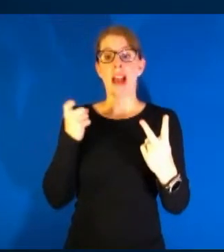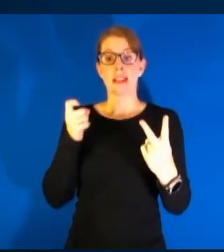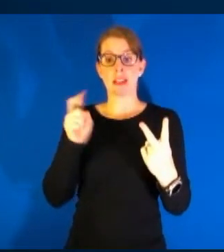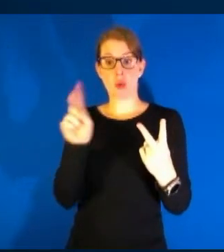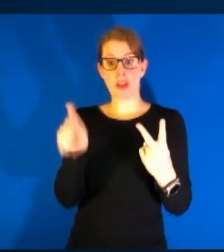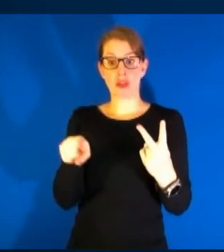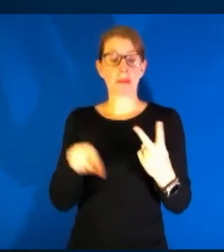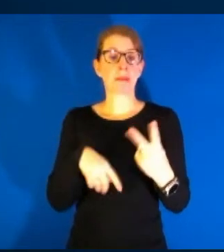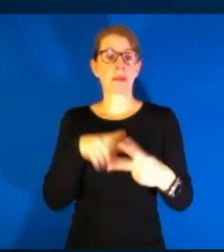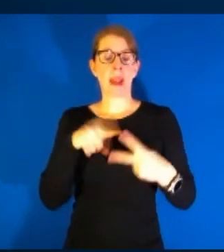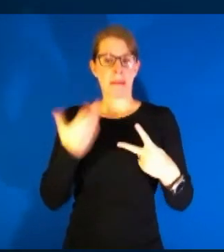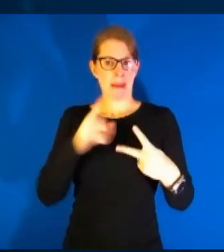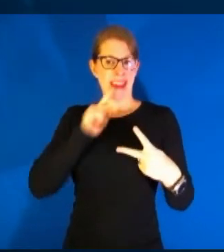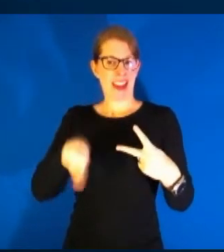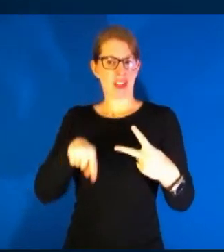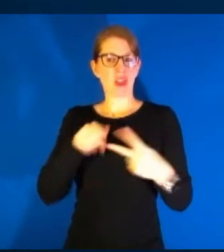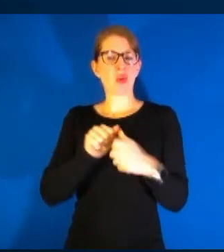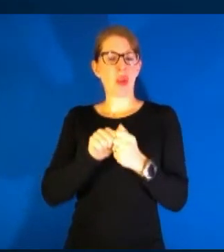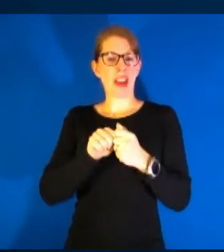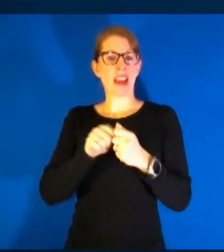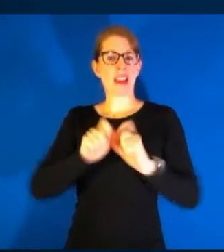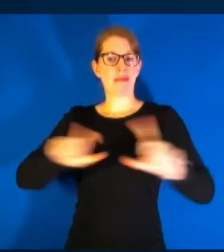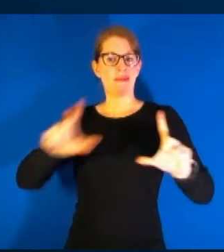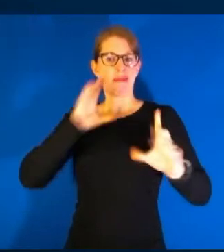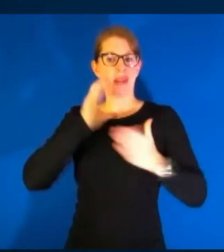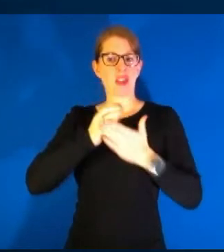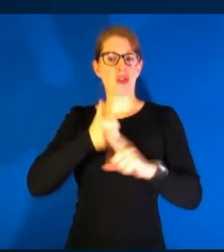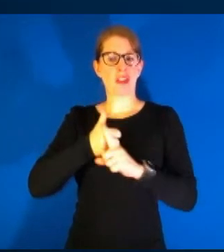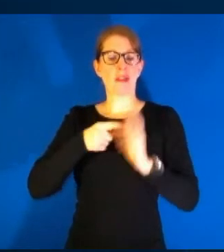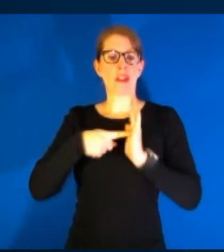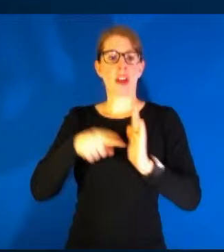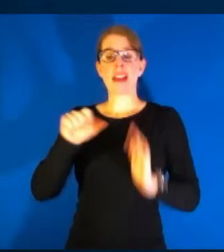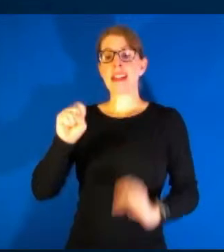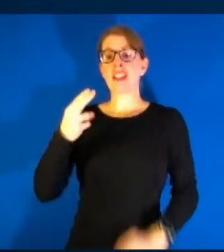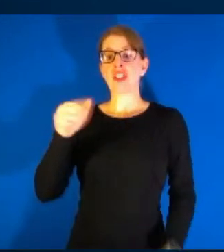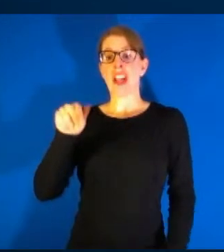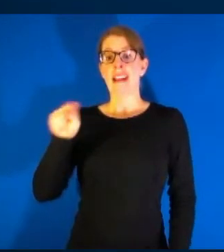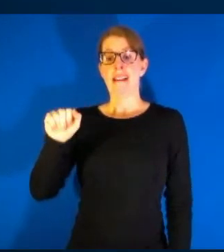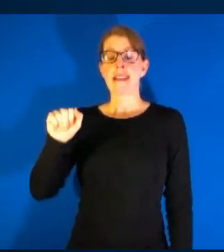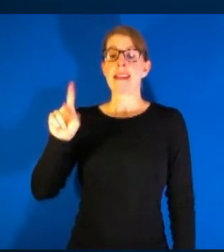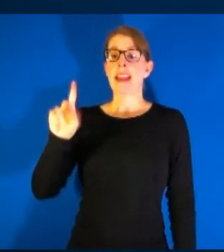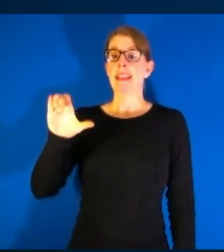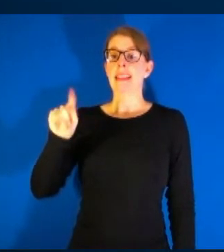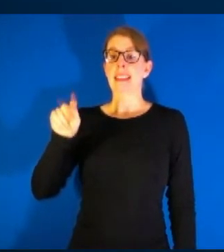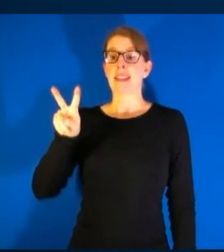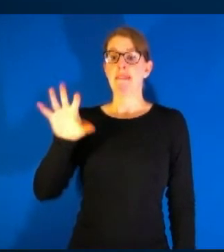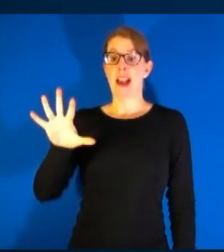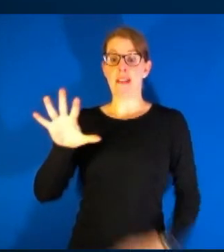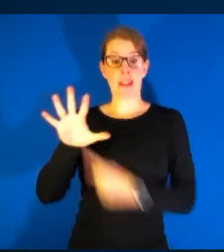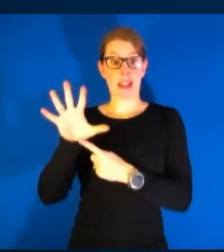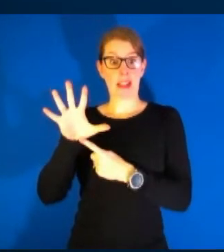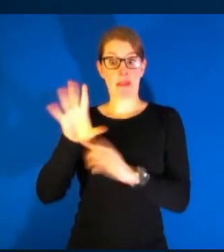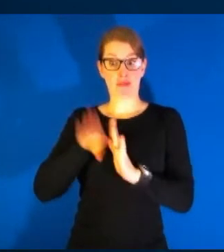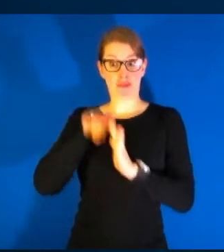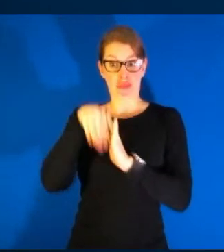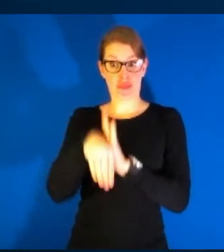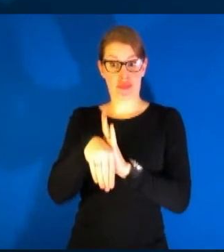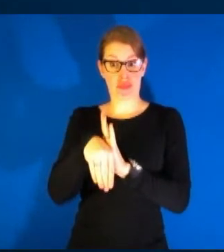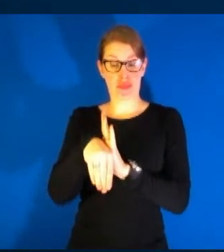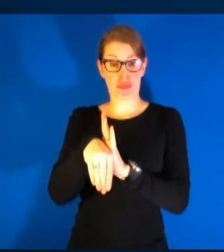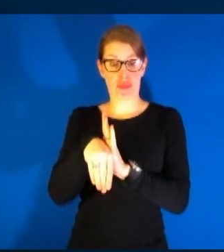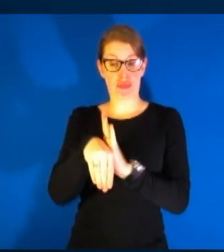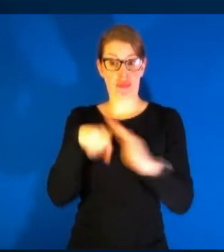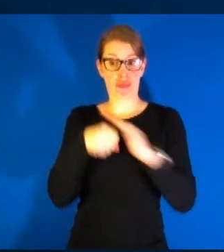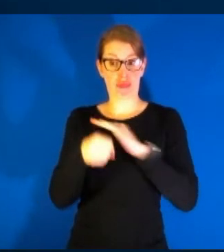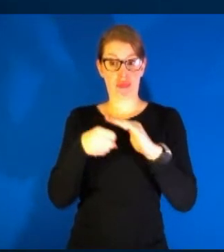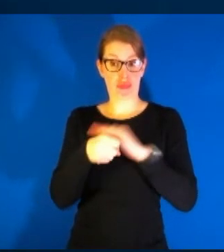have answered this with the graph that you showed, but Shane over at KCTV5, can you just explain? So are we seeing a downslope in